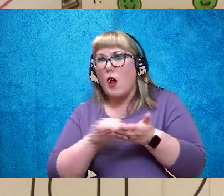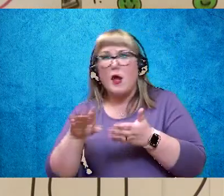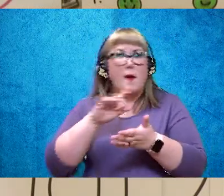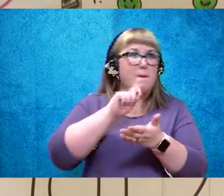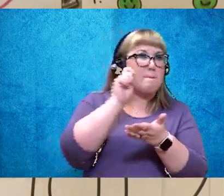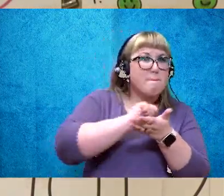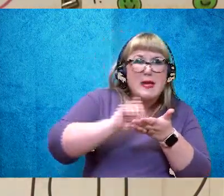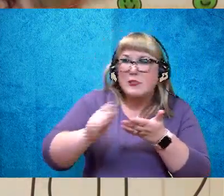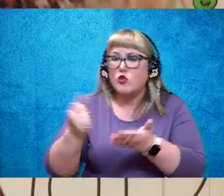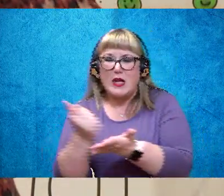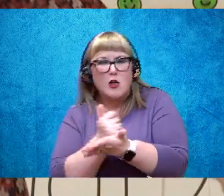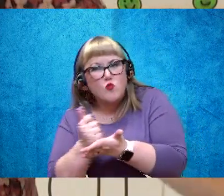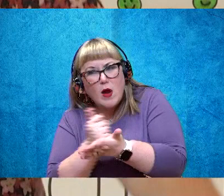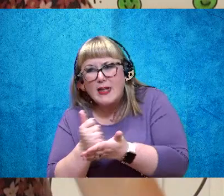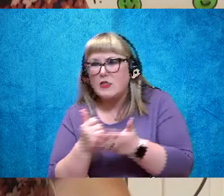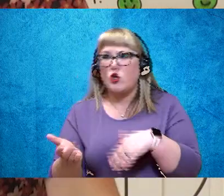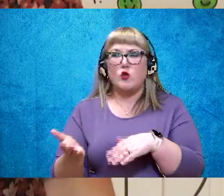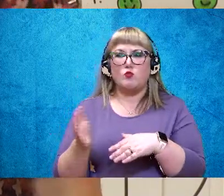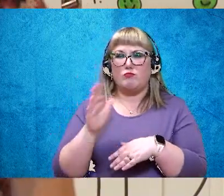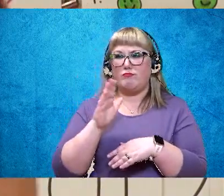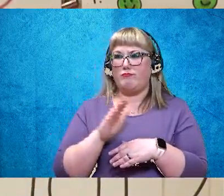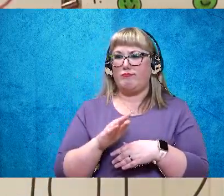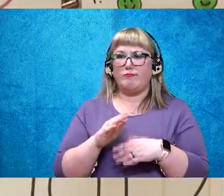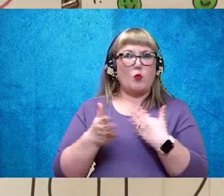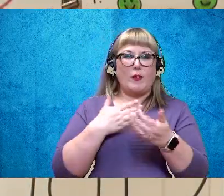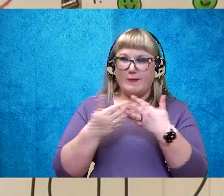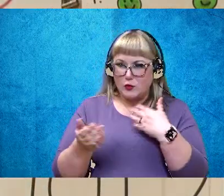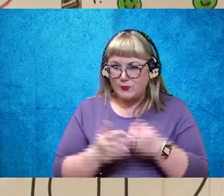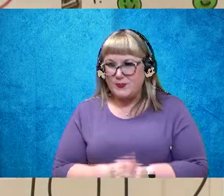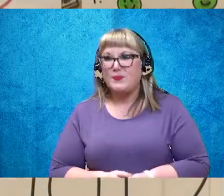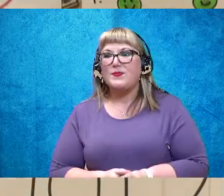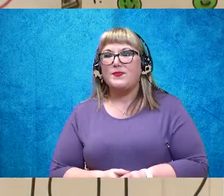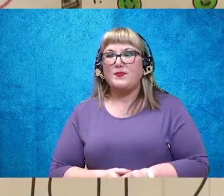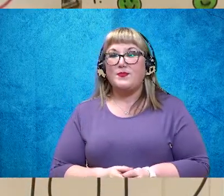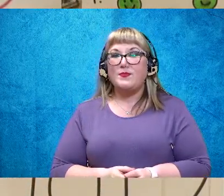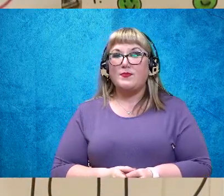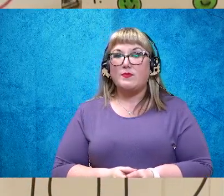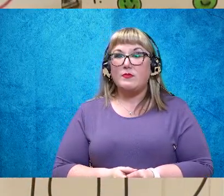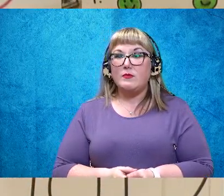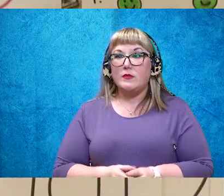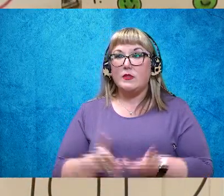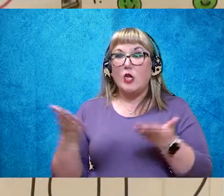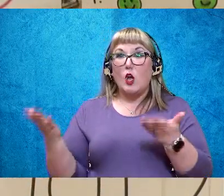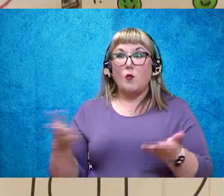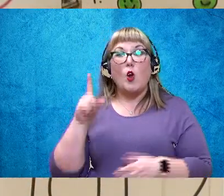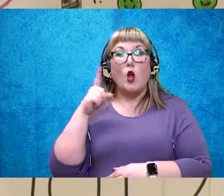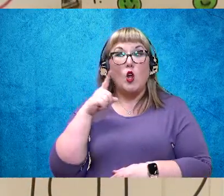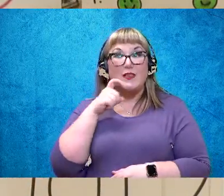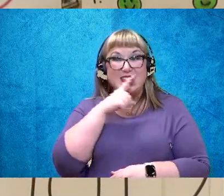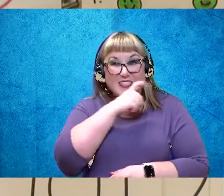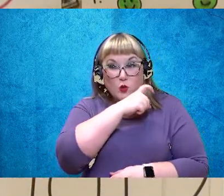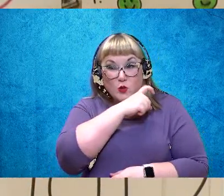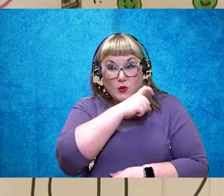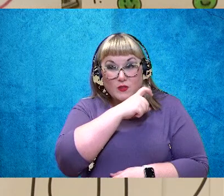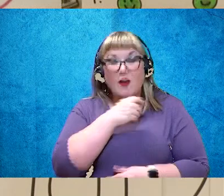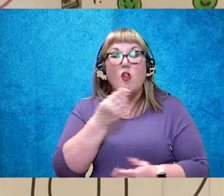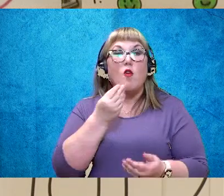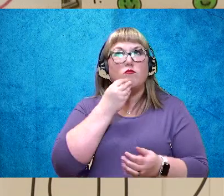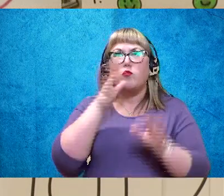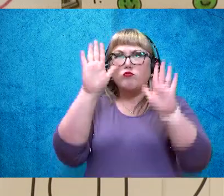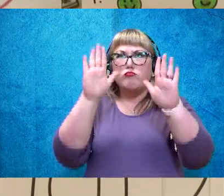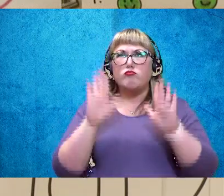erasers, whatever you have like that at home will be good to count. I've brought a bag of cereal. Food is wonderful to